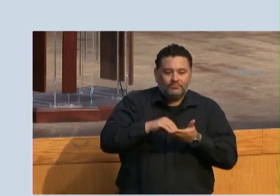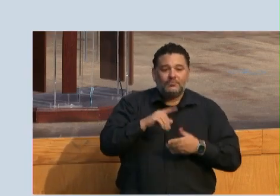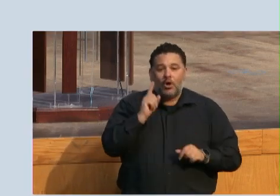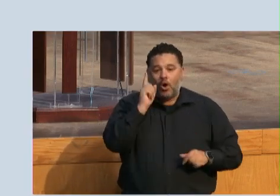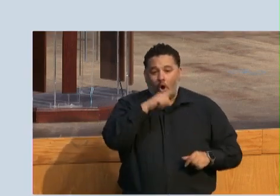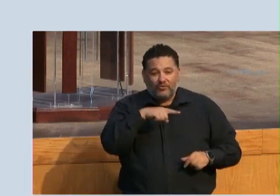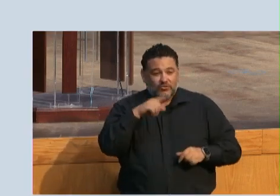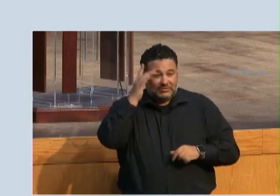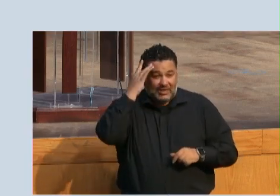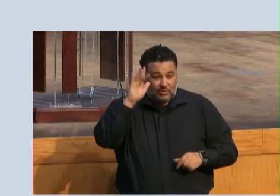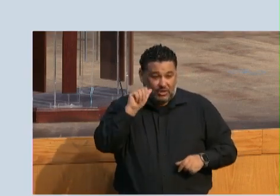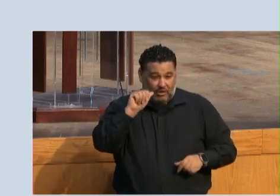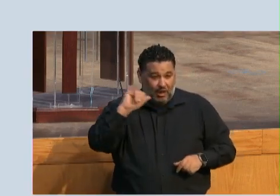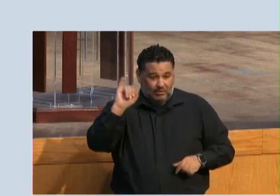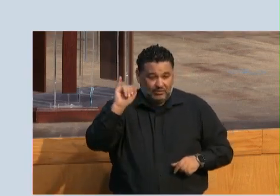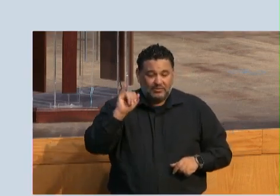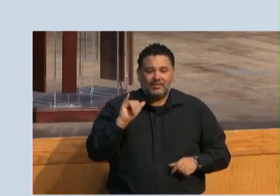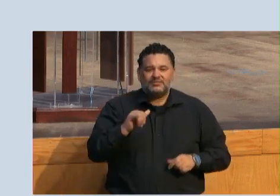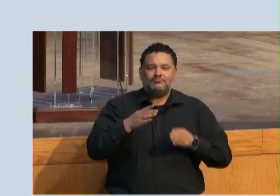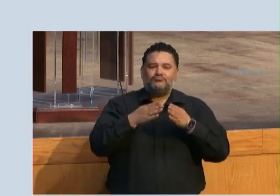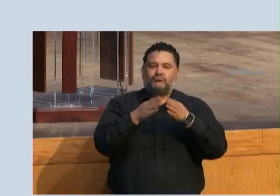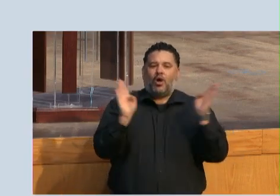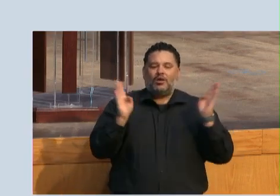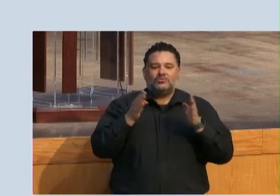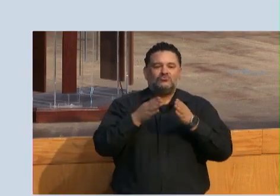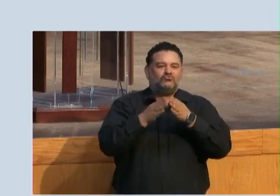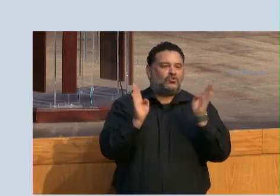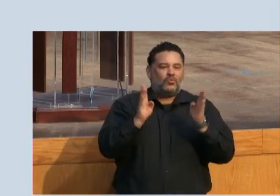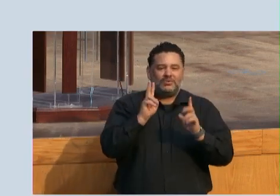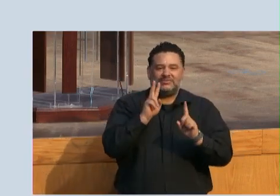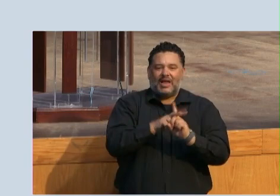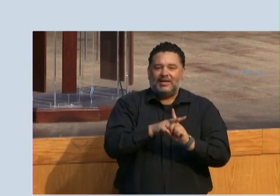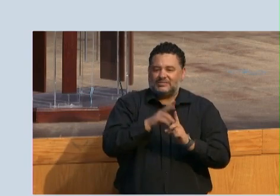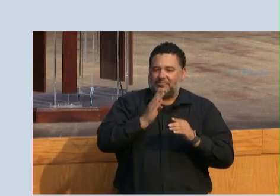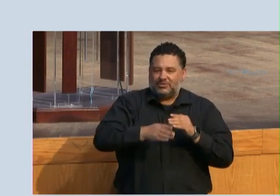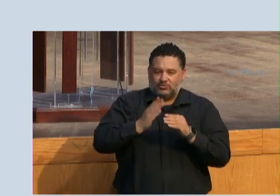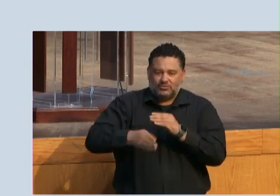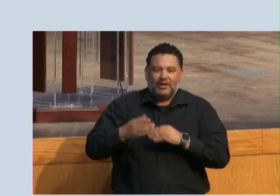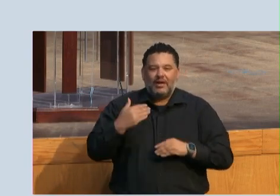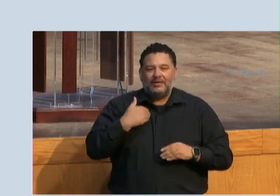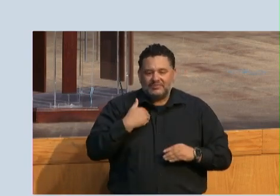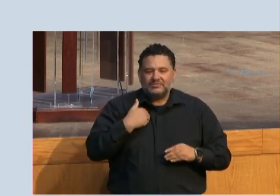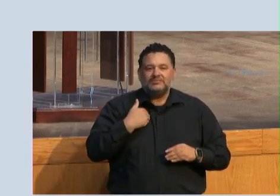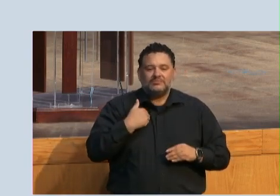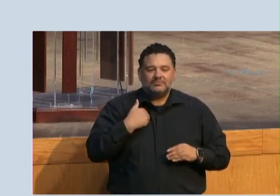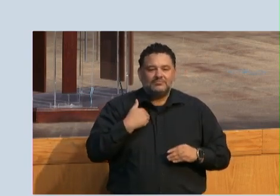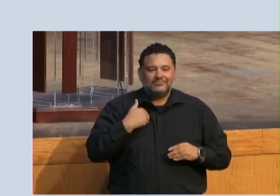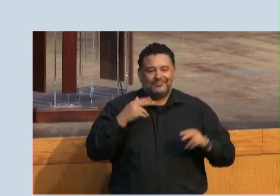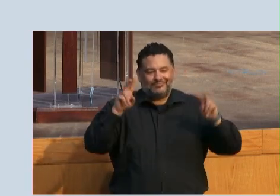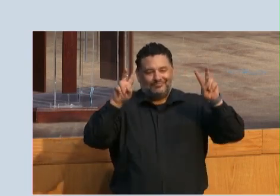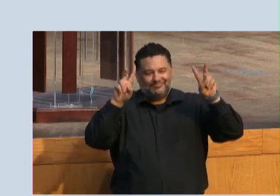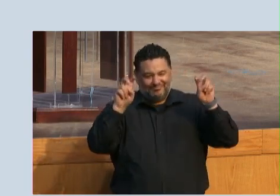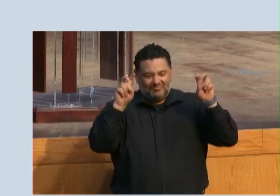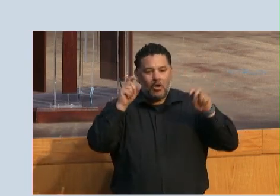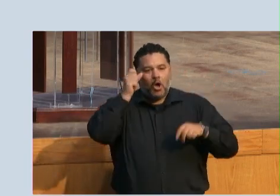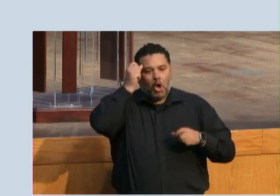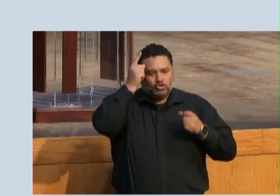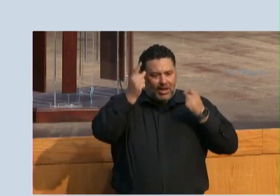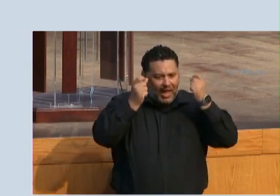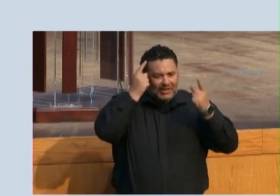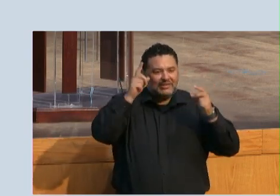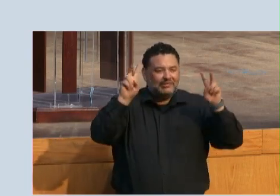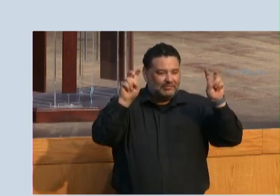intelligence, AI, is a broad, general task completion. It has some kind of understanding, air quotes around that, and